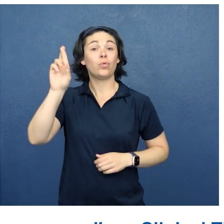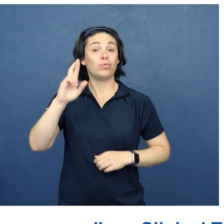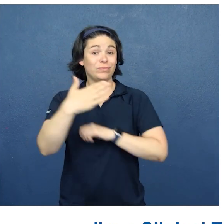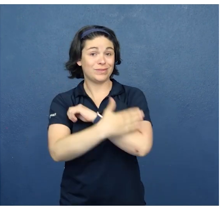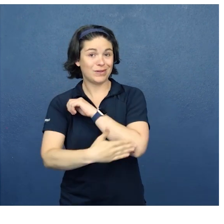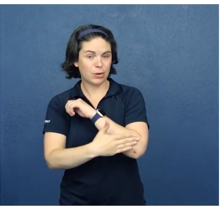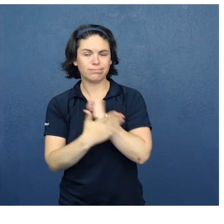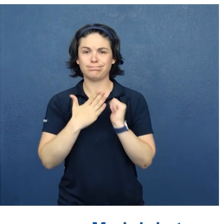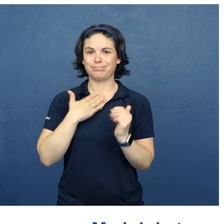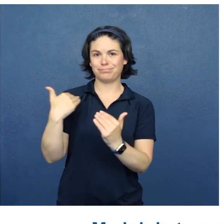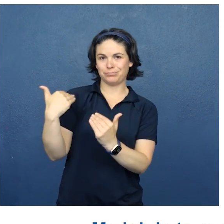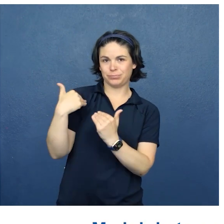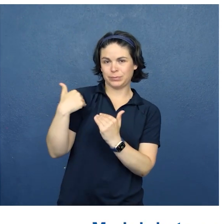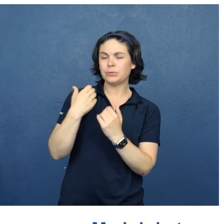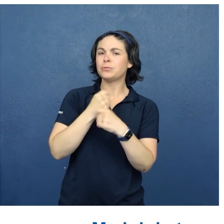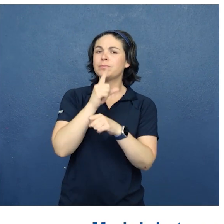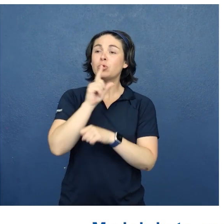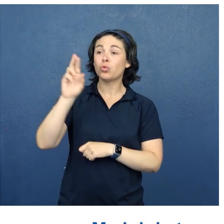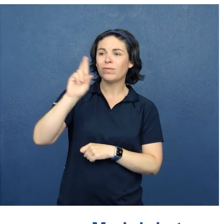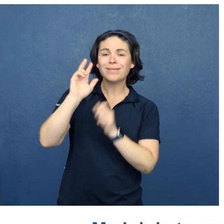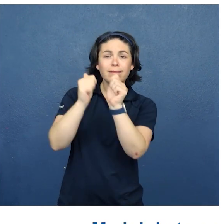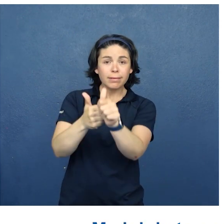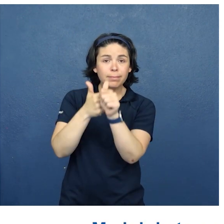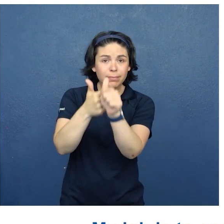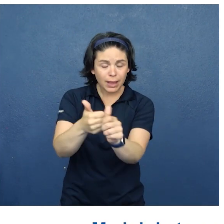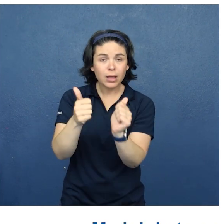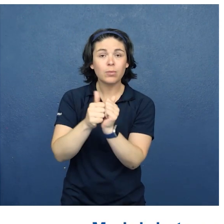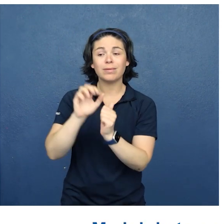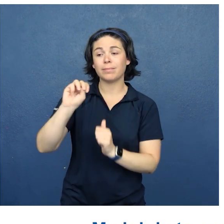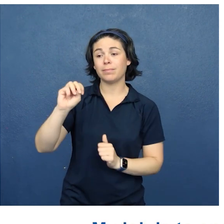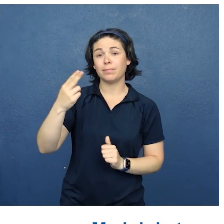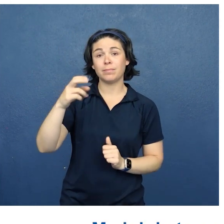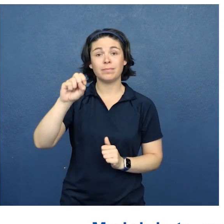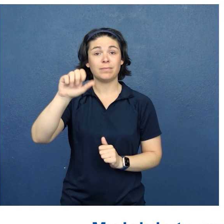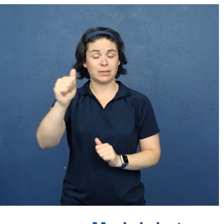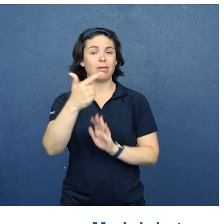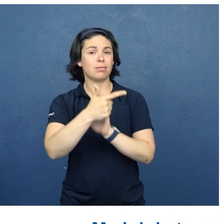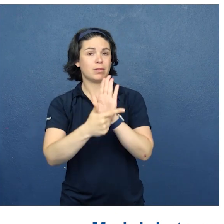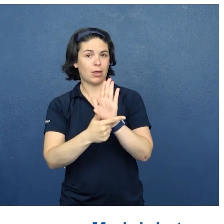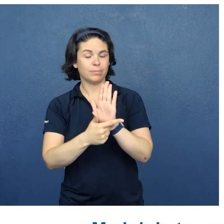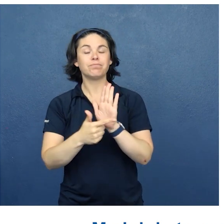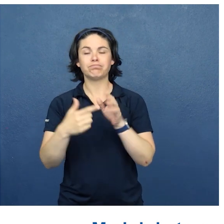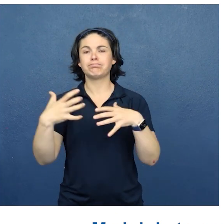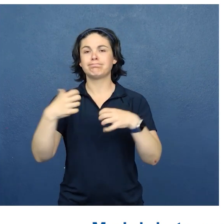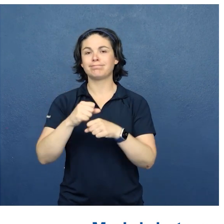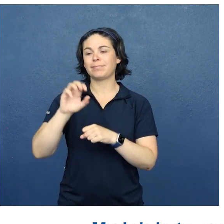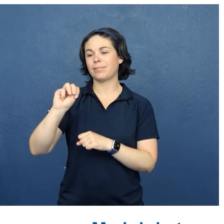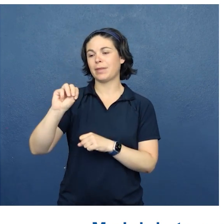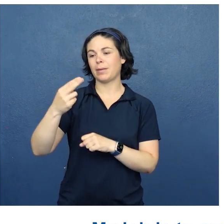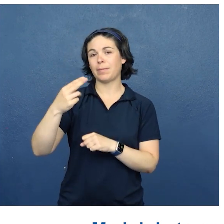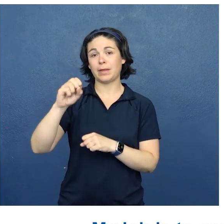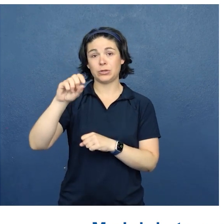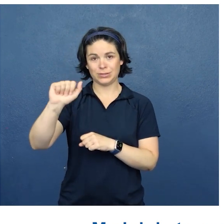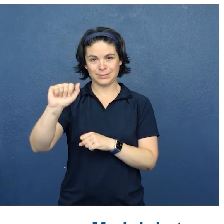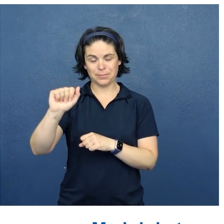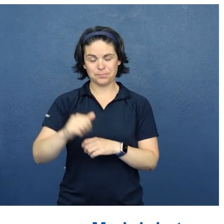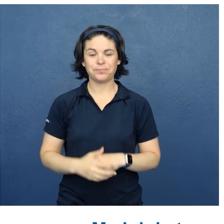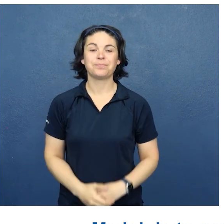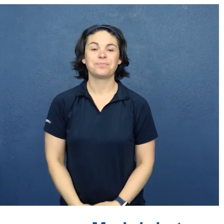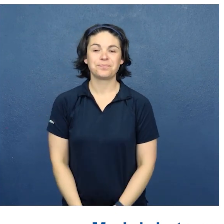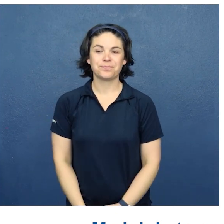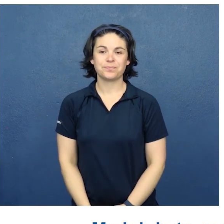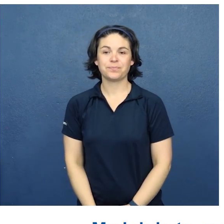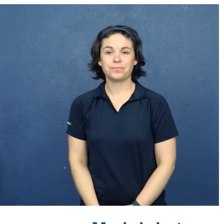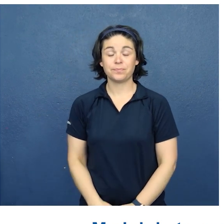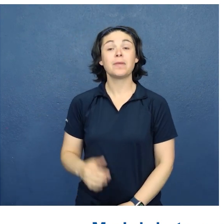County. My job is to ensure Riverside's compliance with the Mental Health Services Act, otherwise known as MHSA or